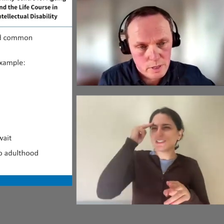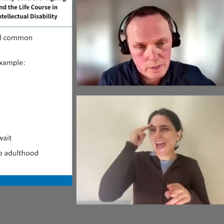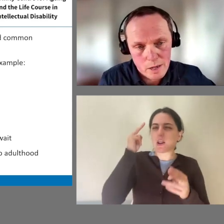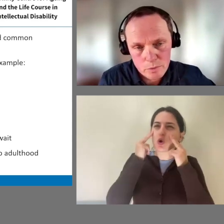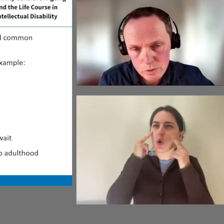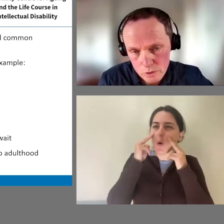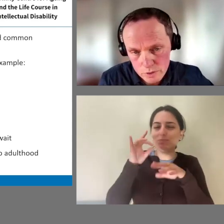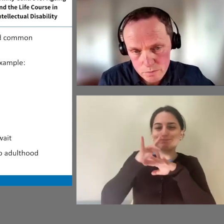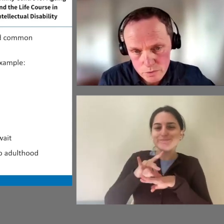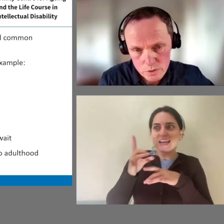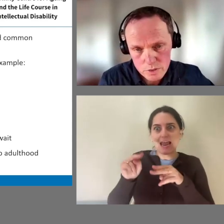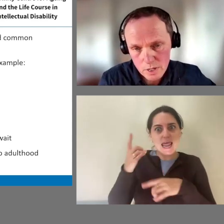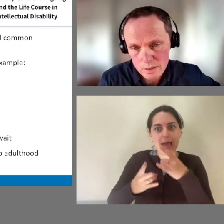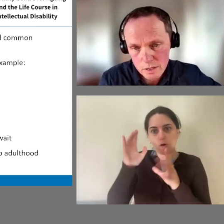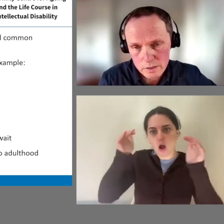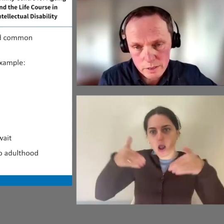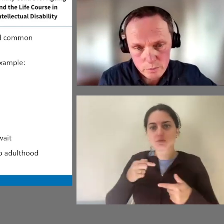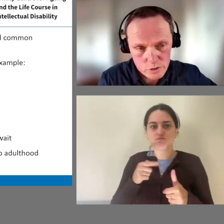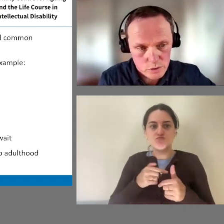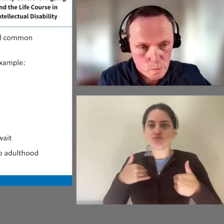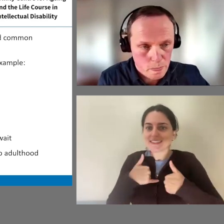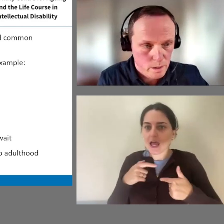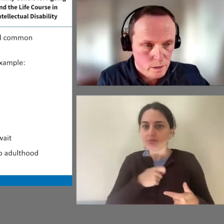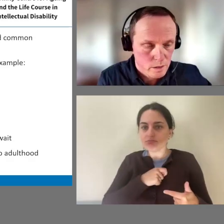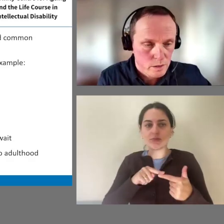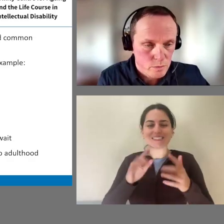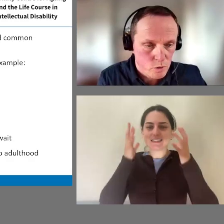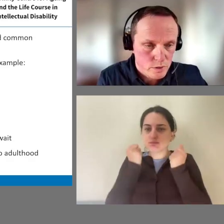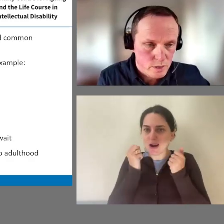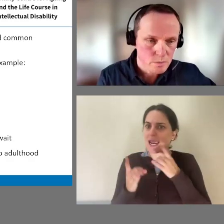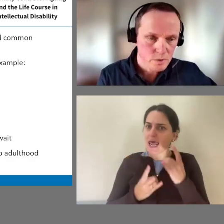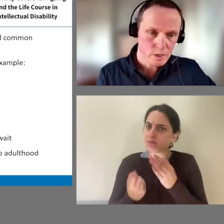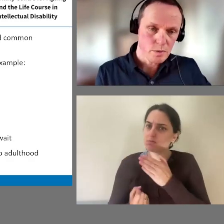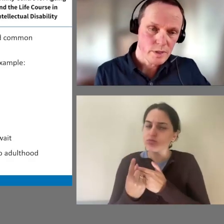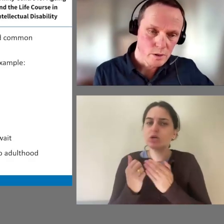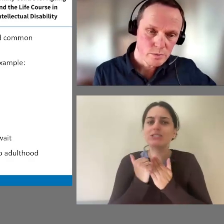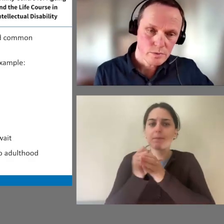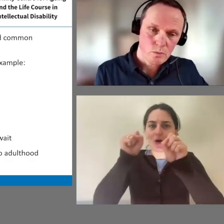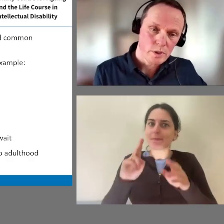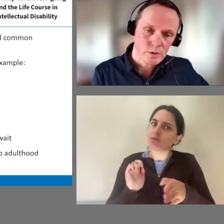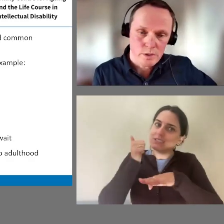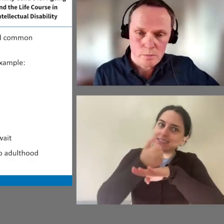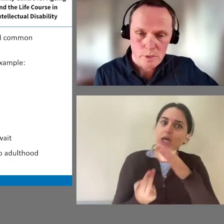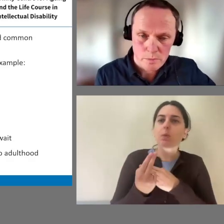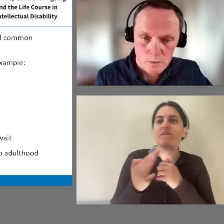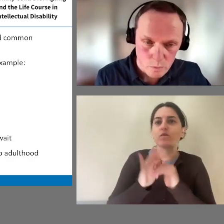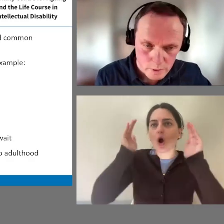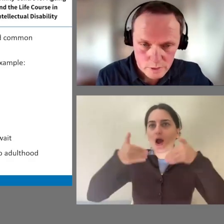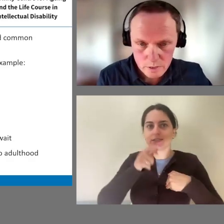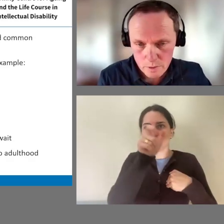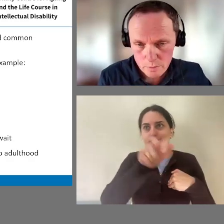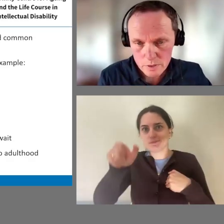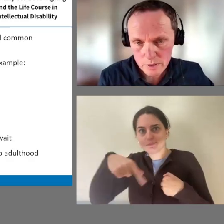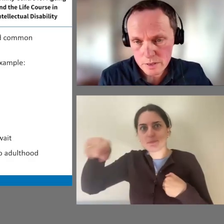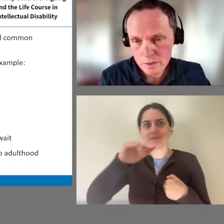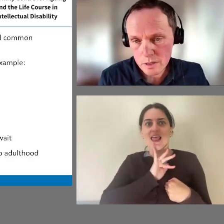conditions that can happen with autism, such as anxiety and depression. Support systems need to be set up with